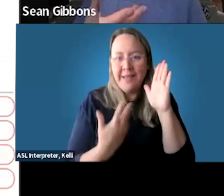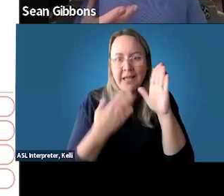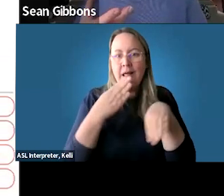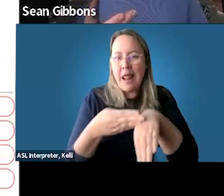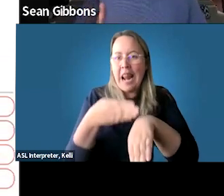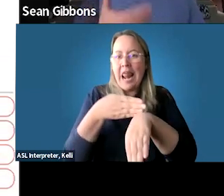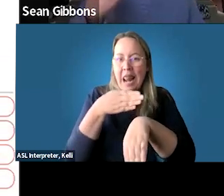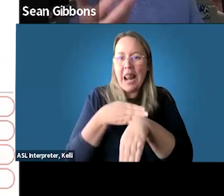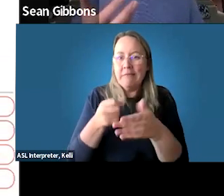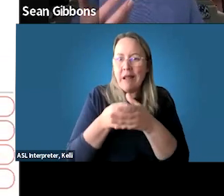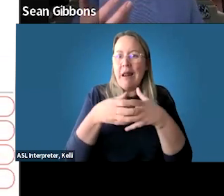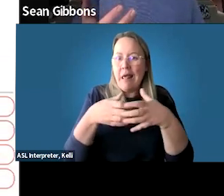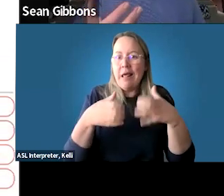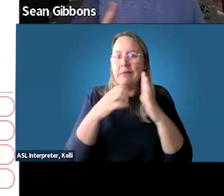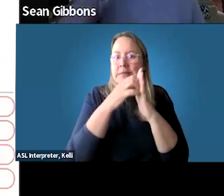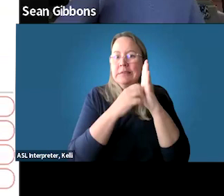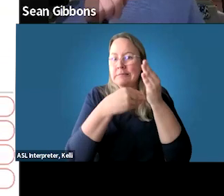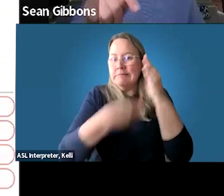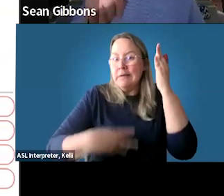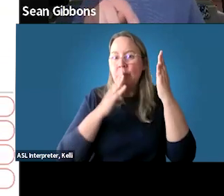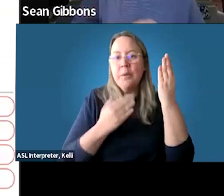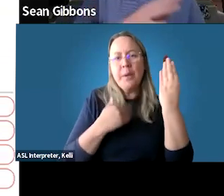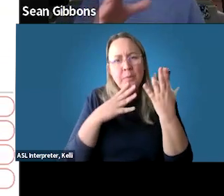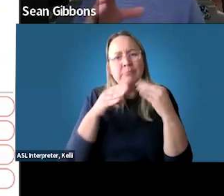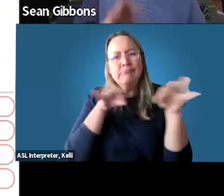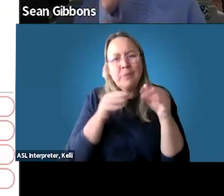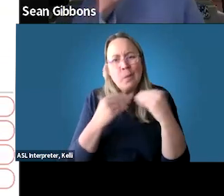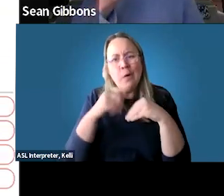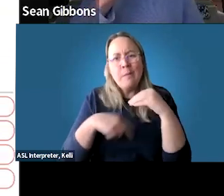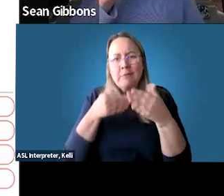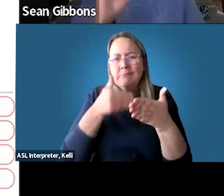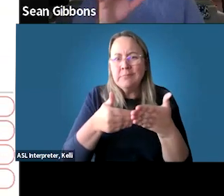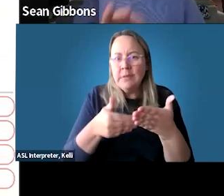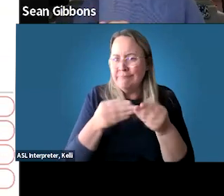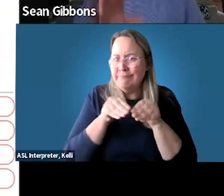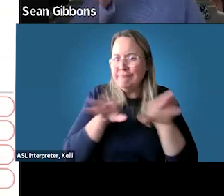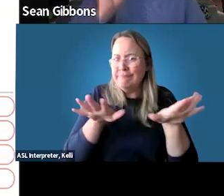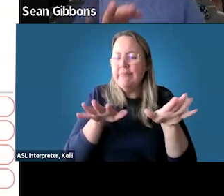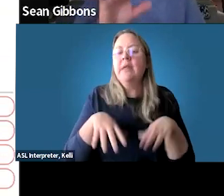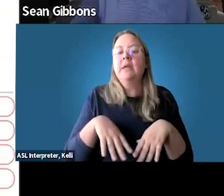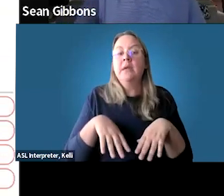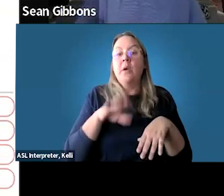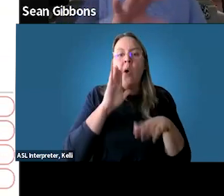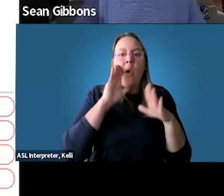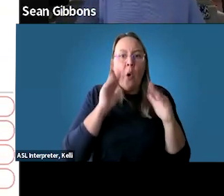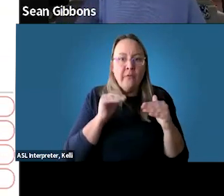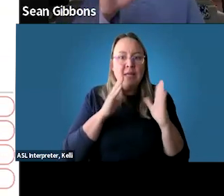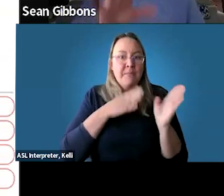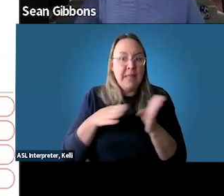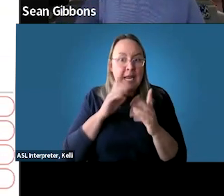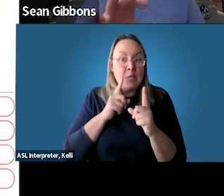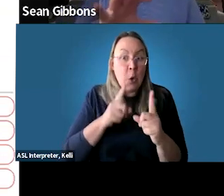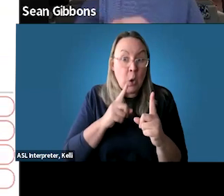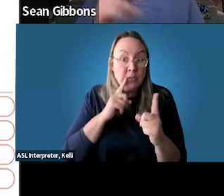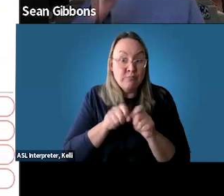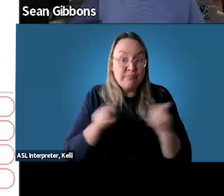all go in and build out our profile. So that'll be kind of a cool thing to see. But we're going to be telling you more about this in the coming days, and it's coming to you. We're hoping and planning for February. So